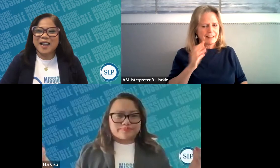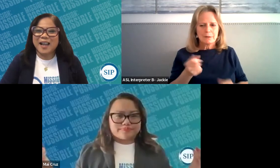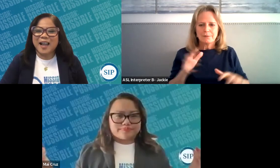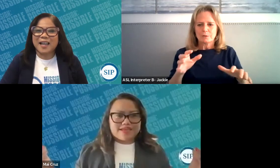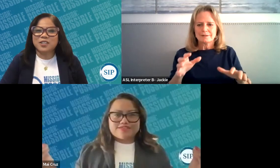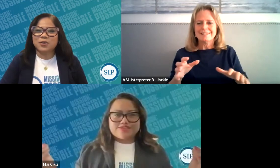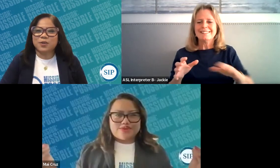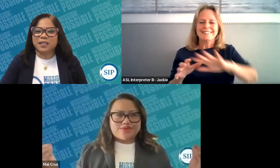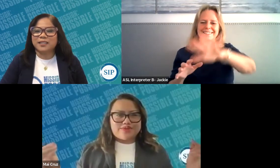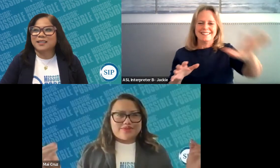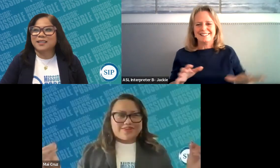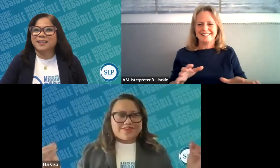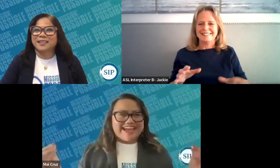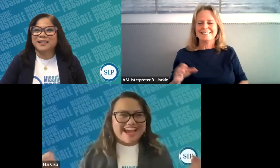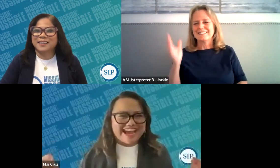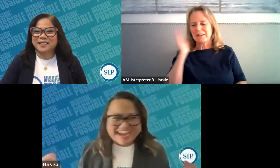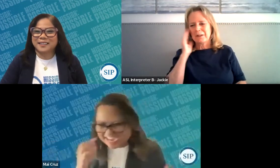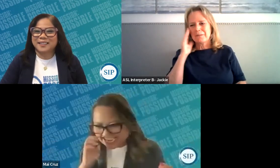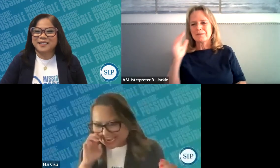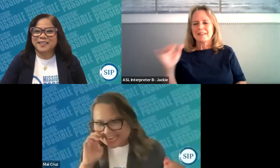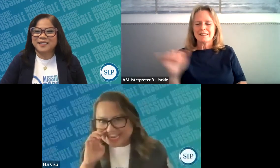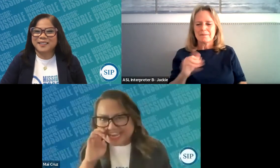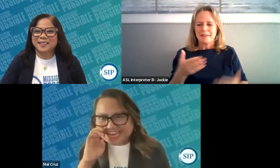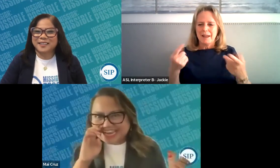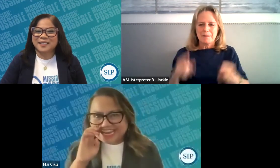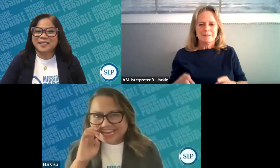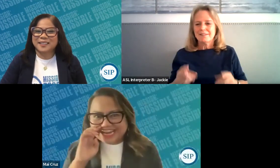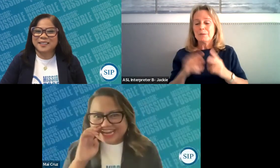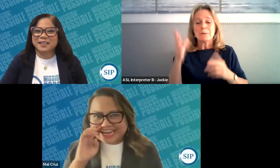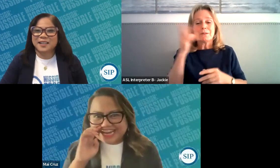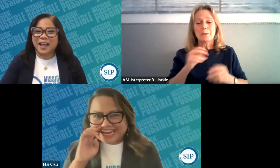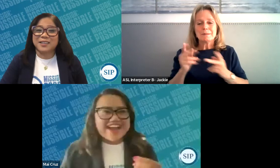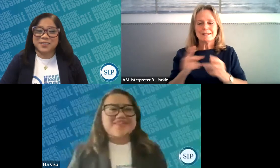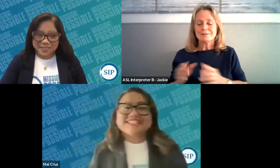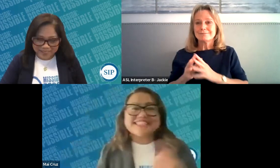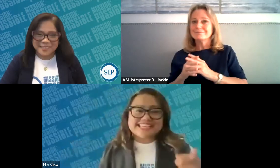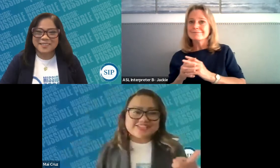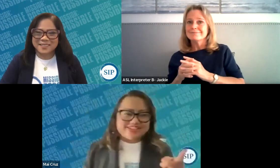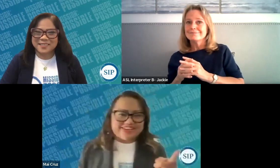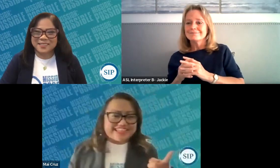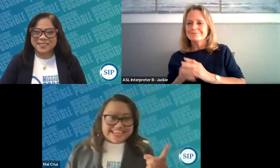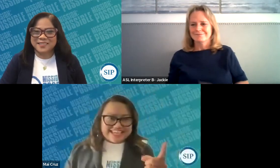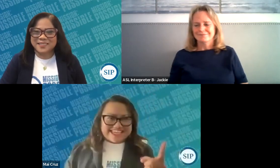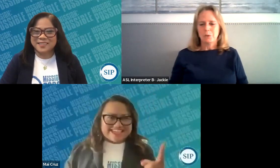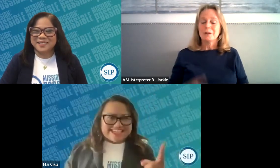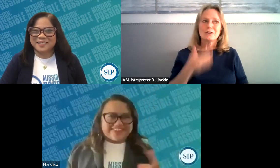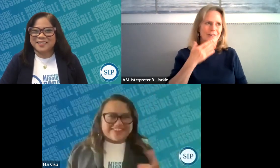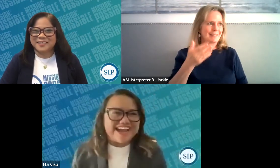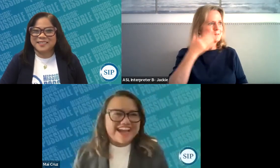froze. I knew So- I have to say you were frozen in a very beautiful position. Oh, that's actually good. Thank